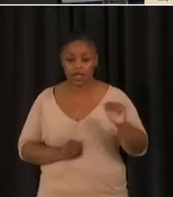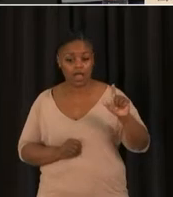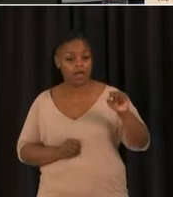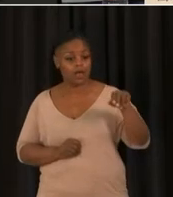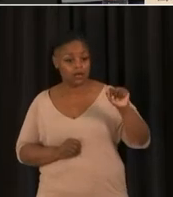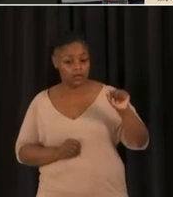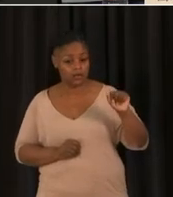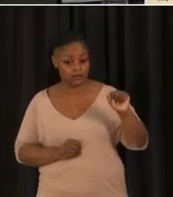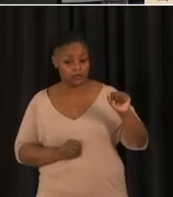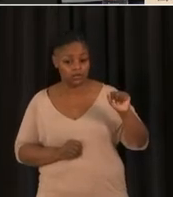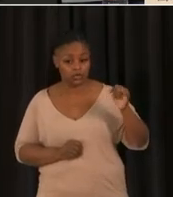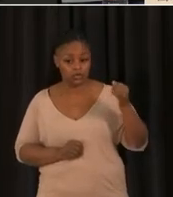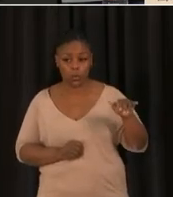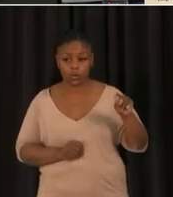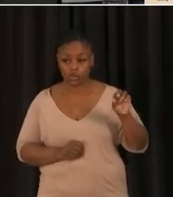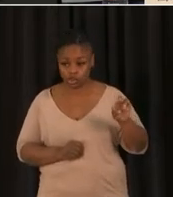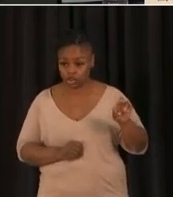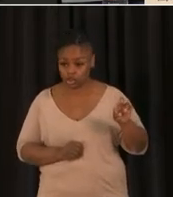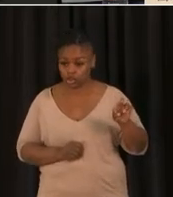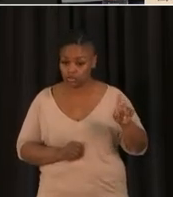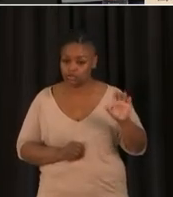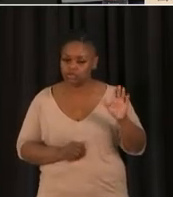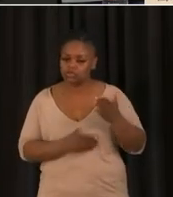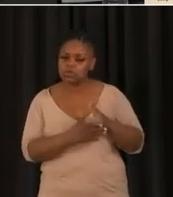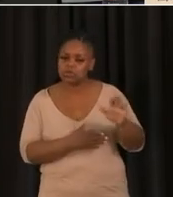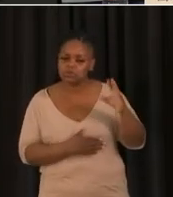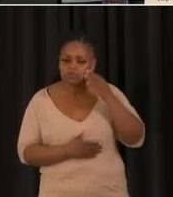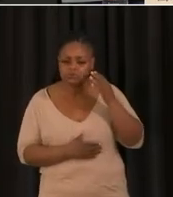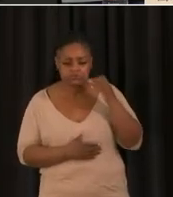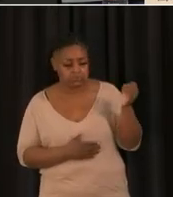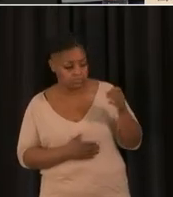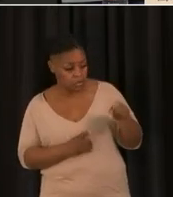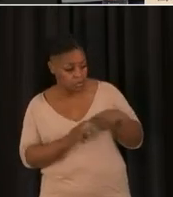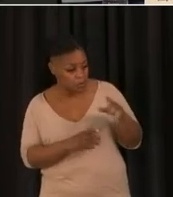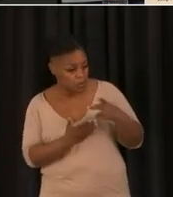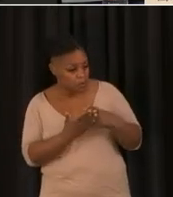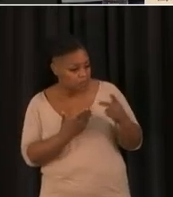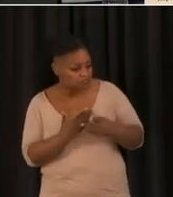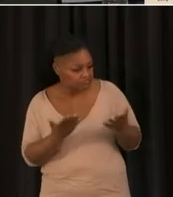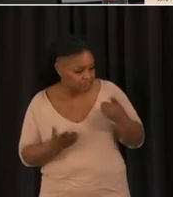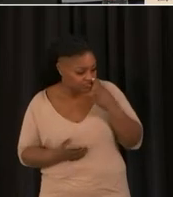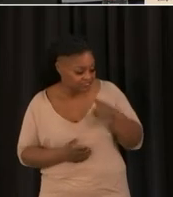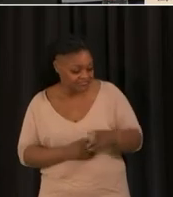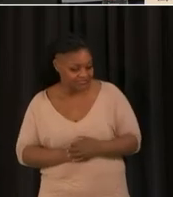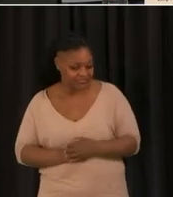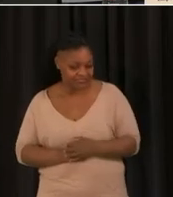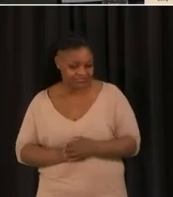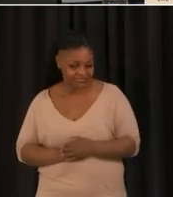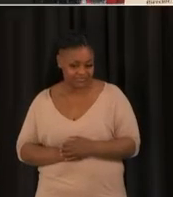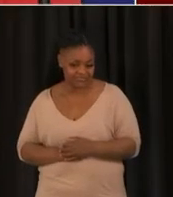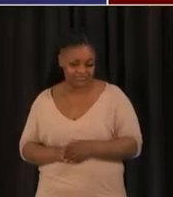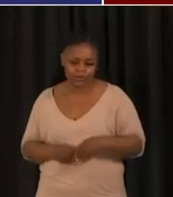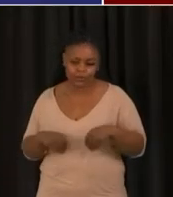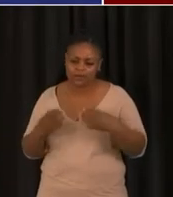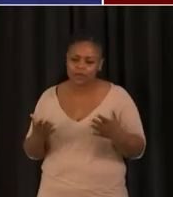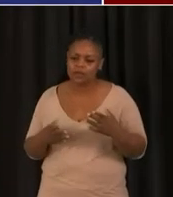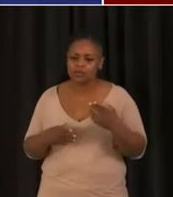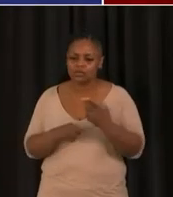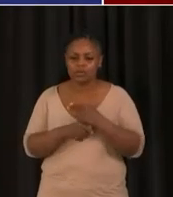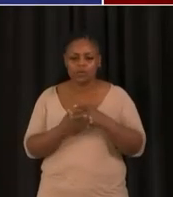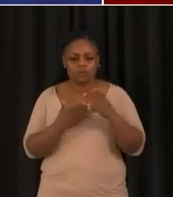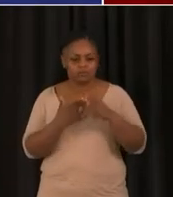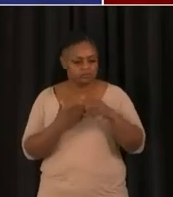And now I would like to turn our attention to our Opportunity Accounts program and introduce one of our participants. As